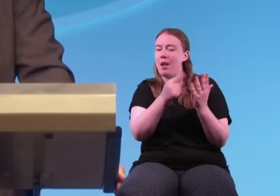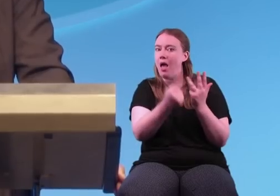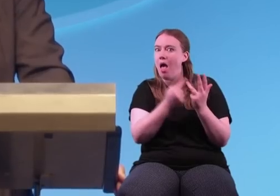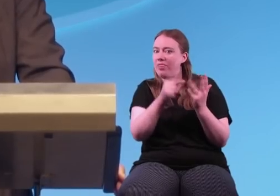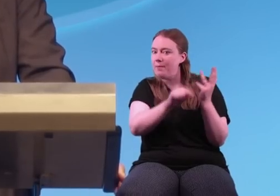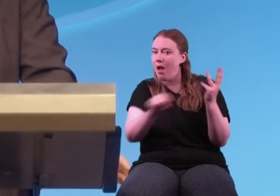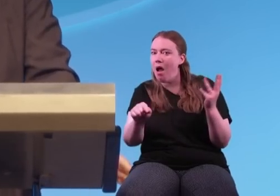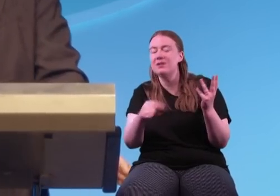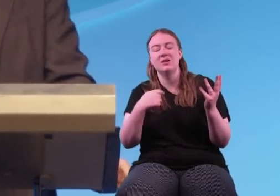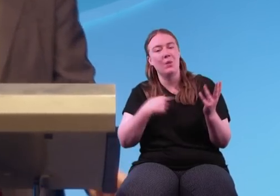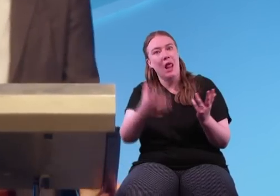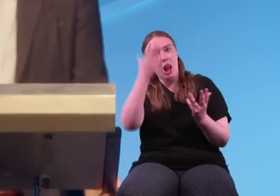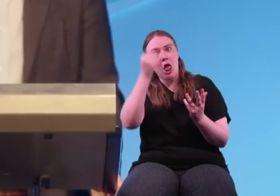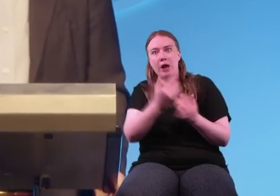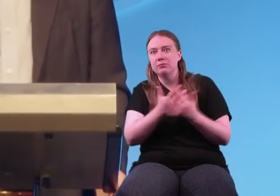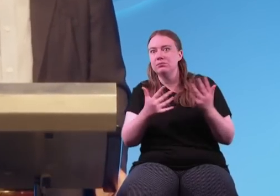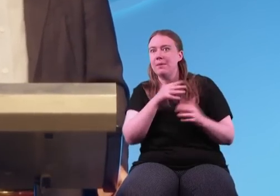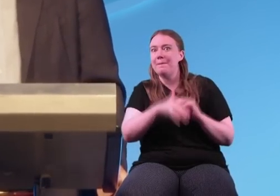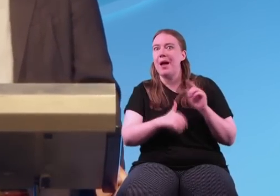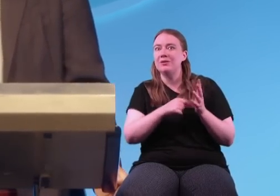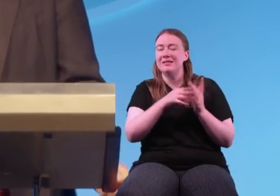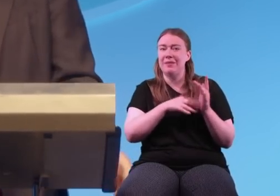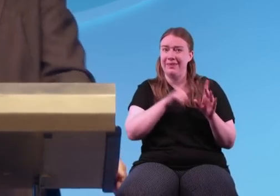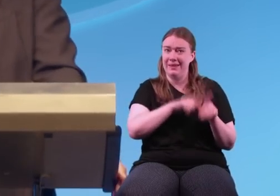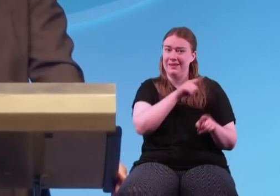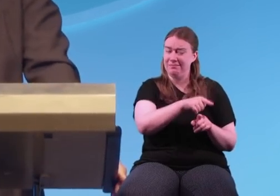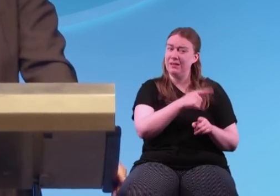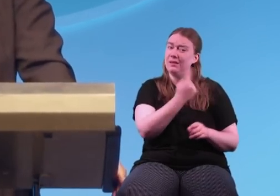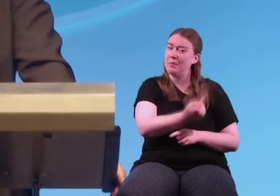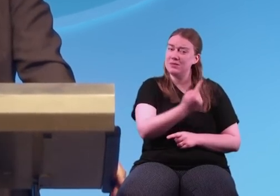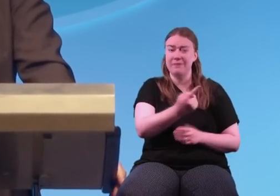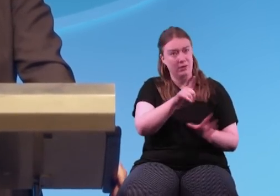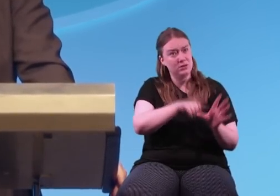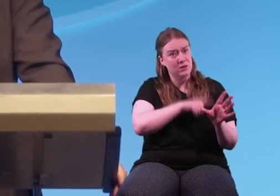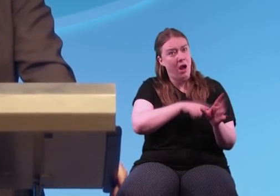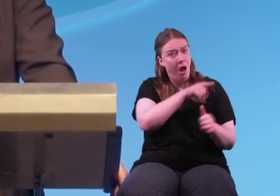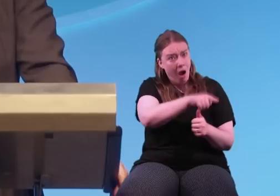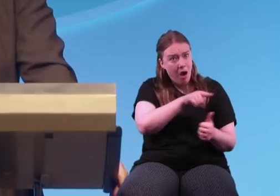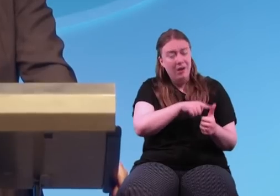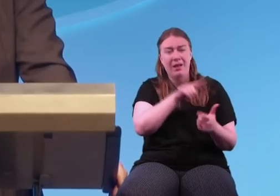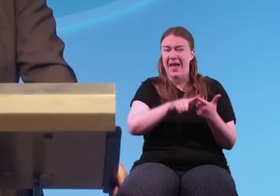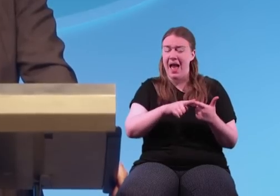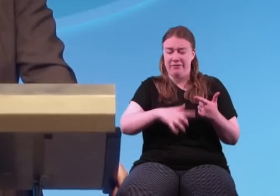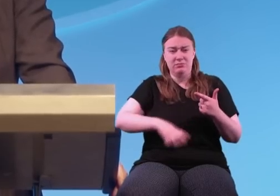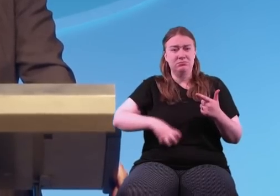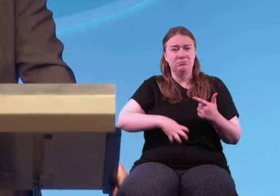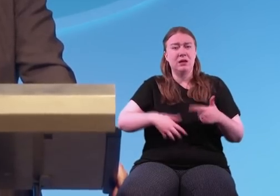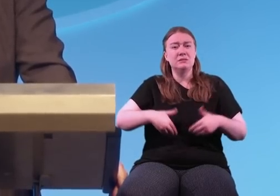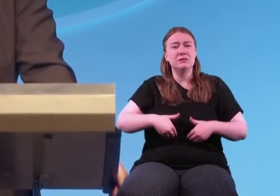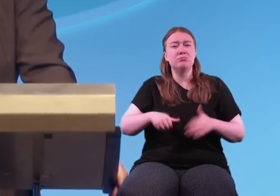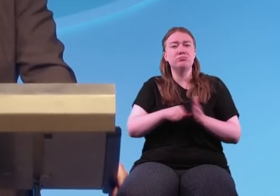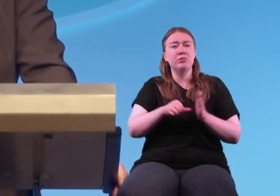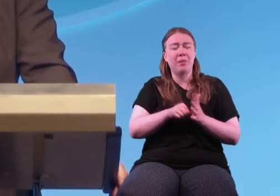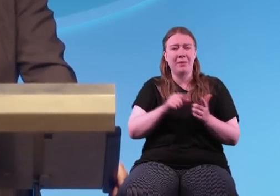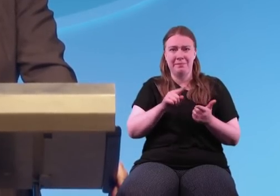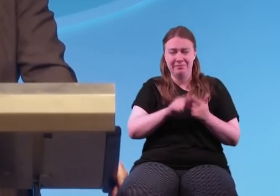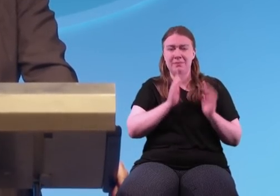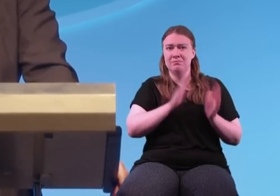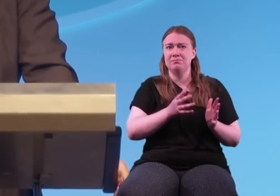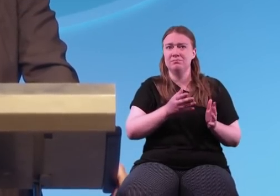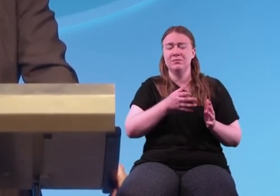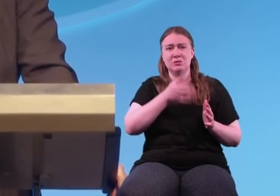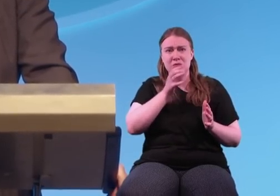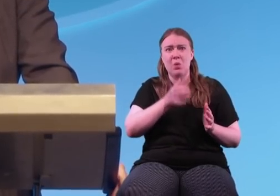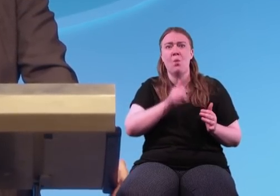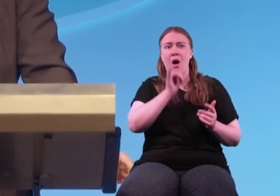young. Apparently, he had a tummy problem, hence the wine, which Dick Lucas always loves to